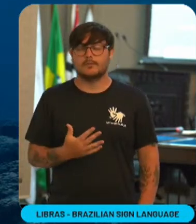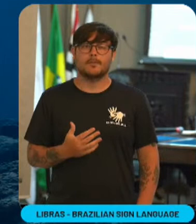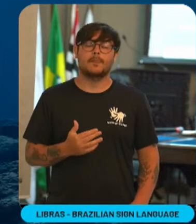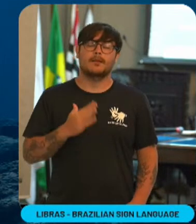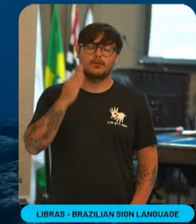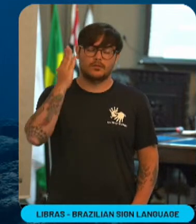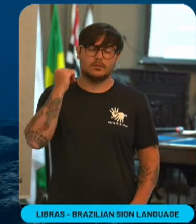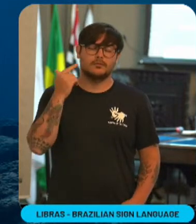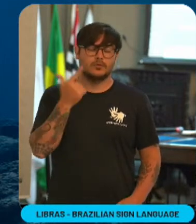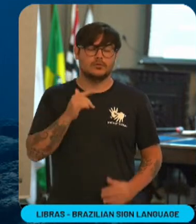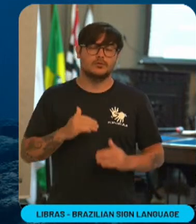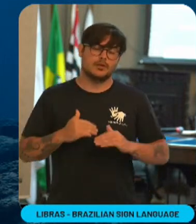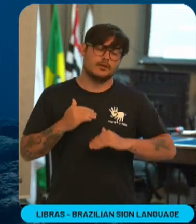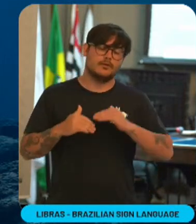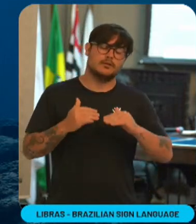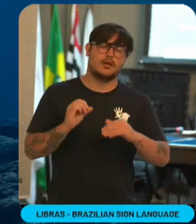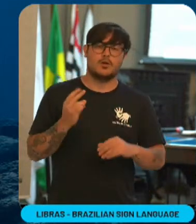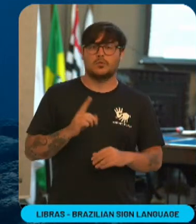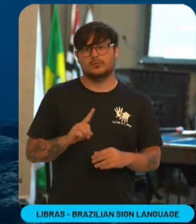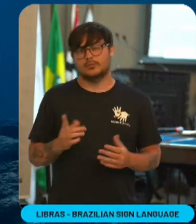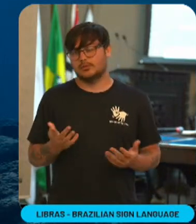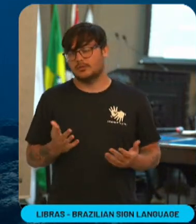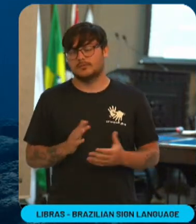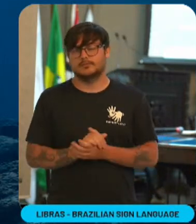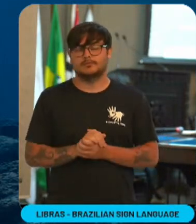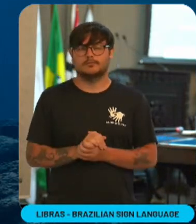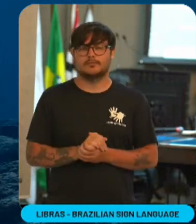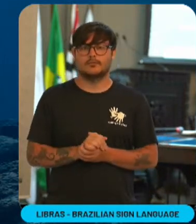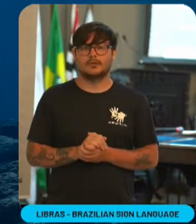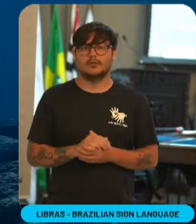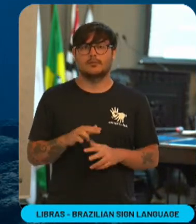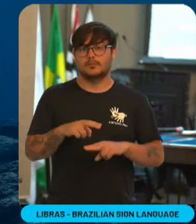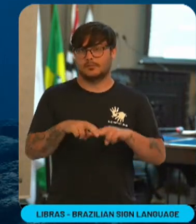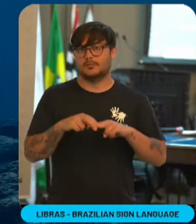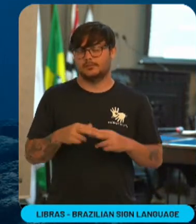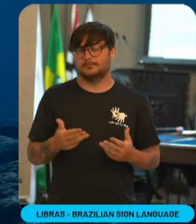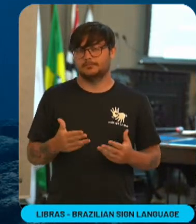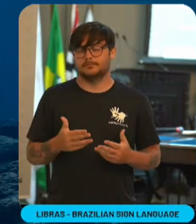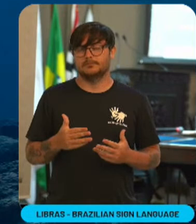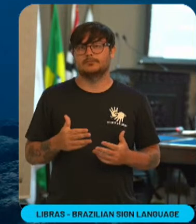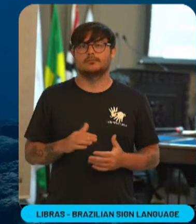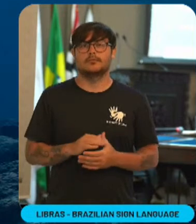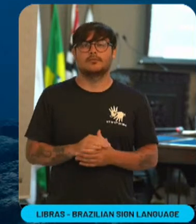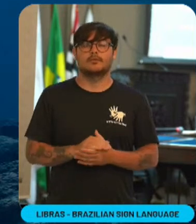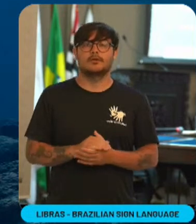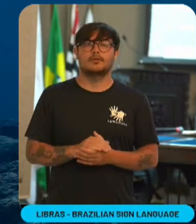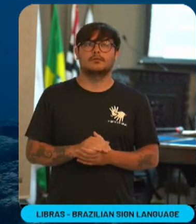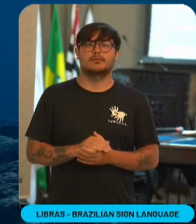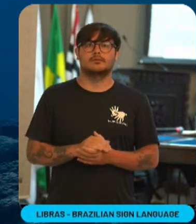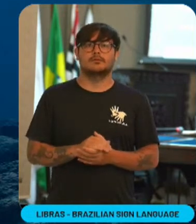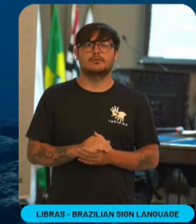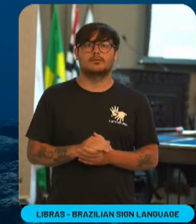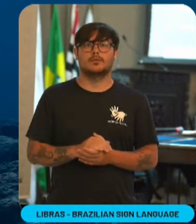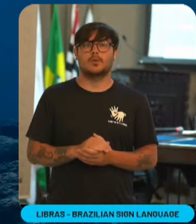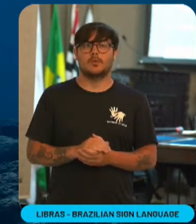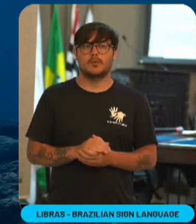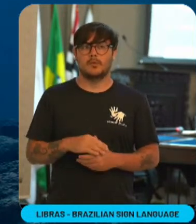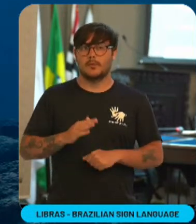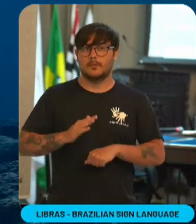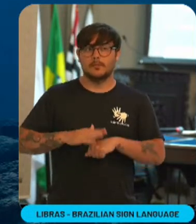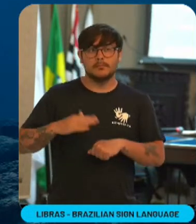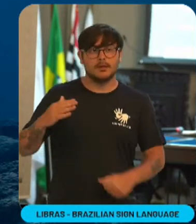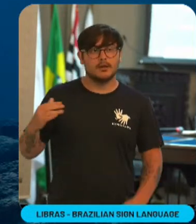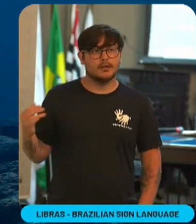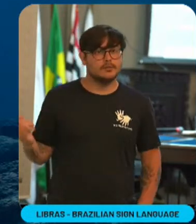accurate data. Sometimes we advance in one or another sphere. But the